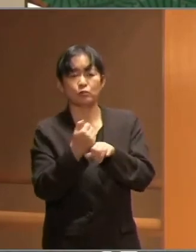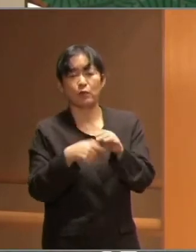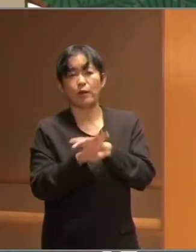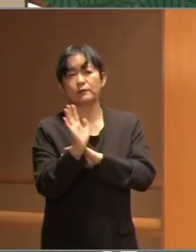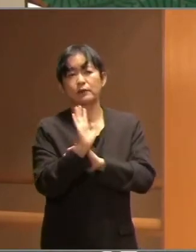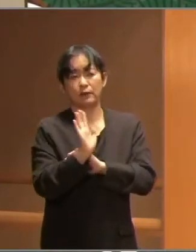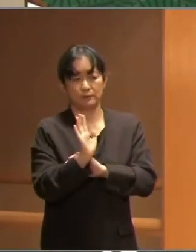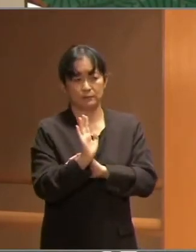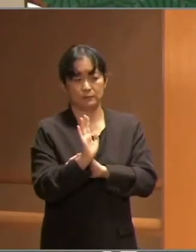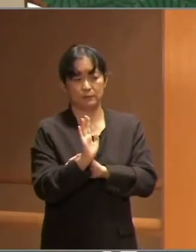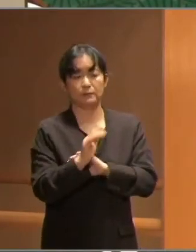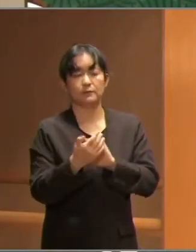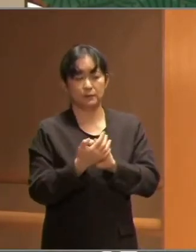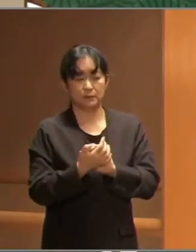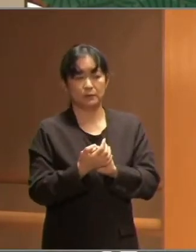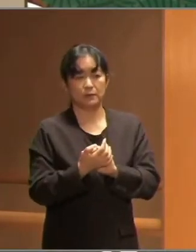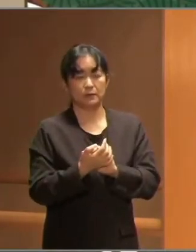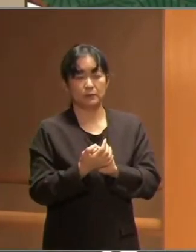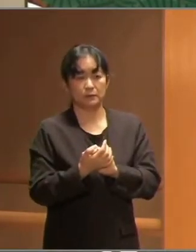of human.